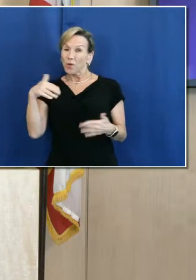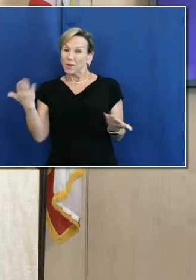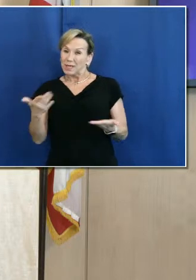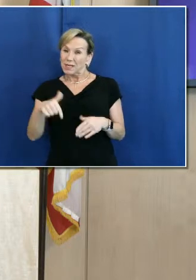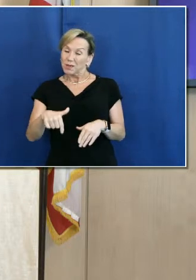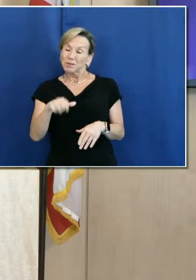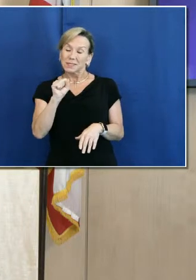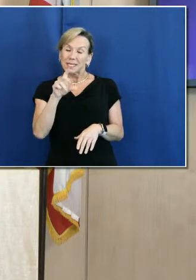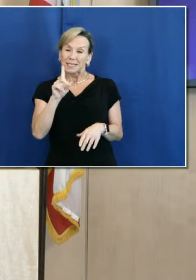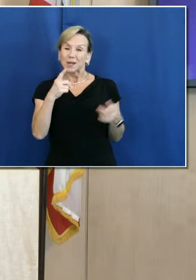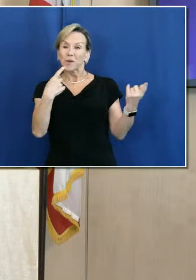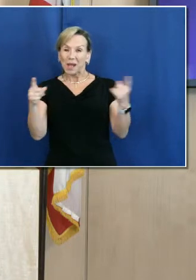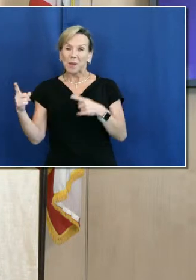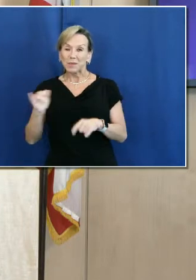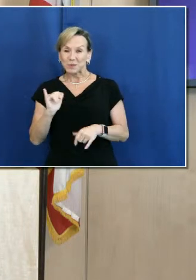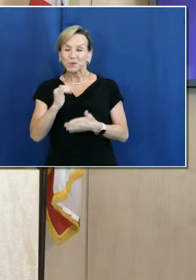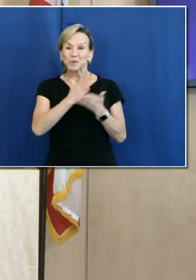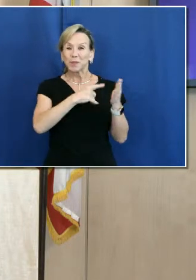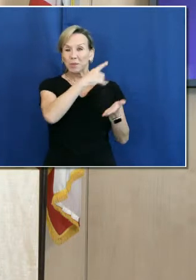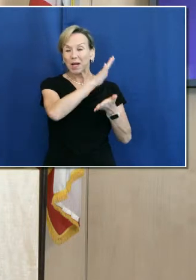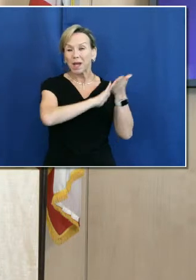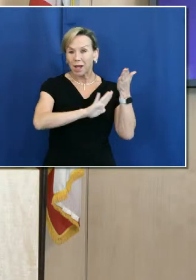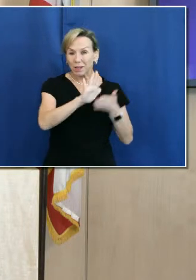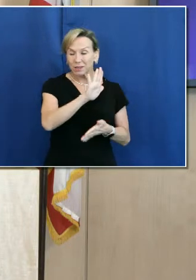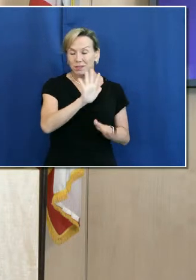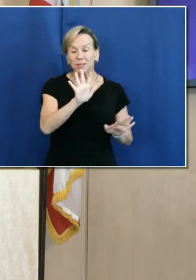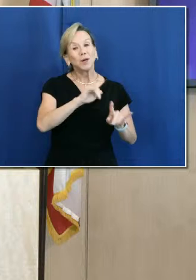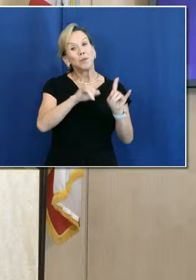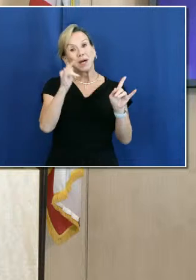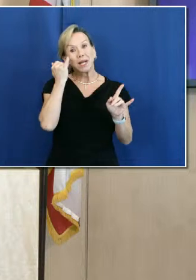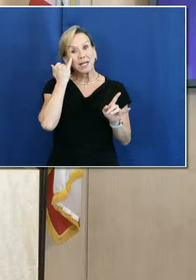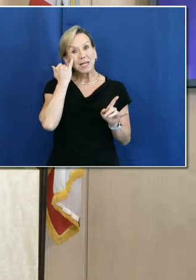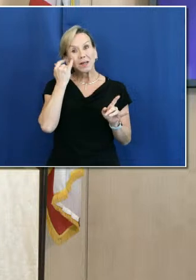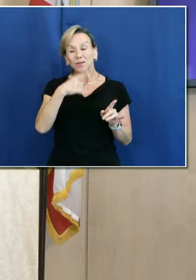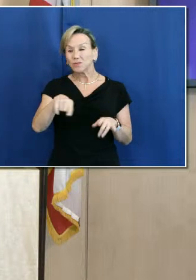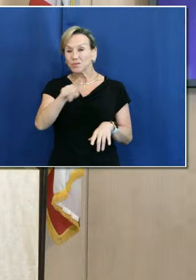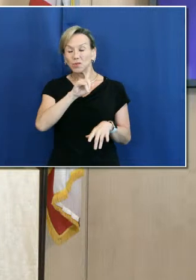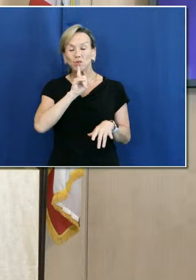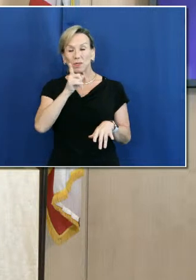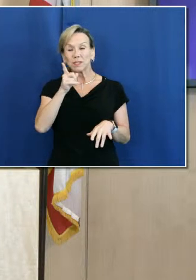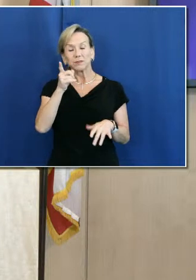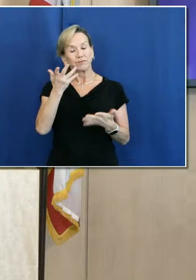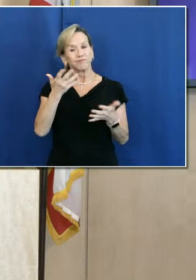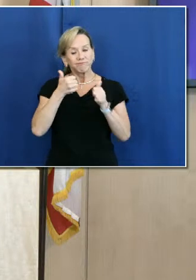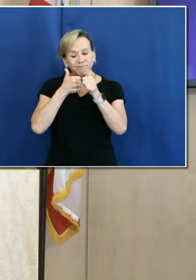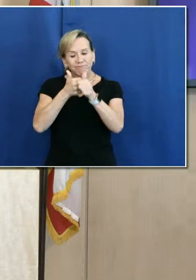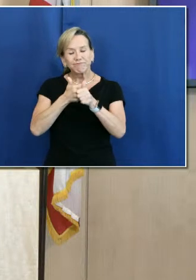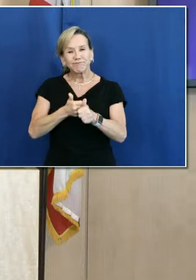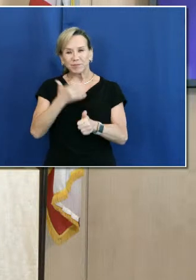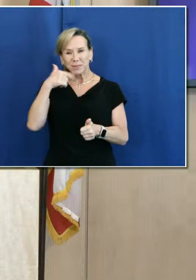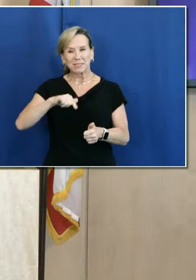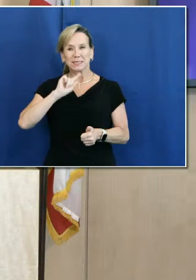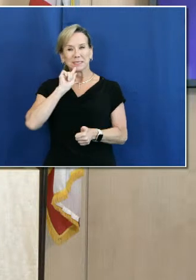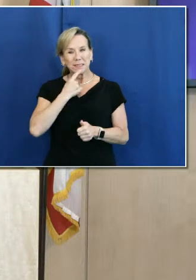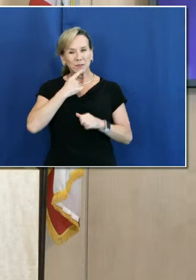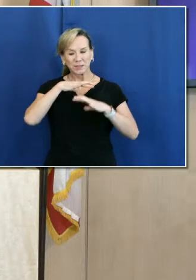if people take this pandemic seriously and adhere to those strategies, we can